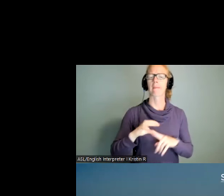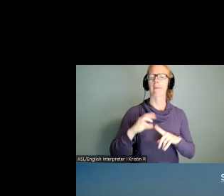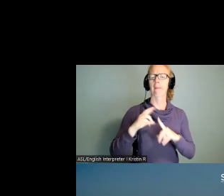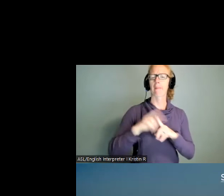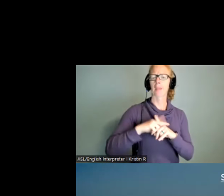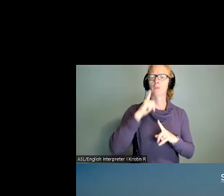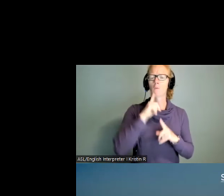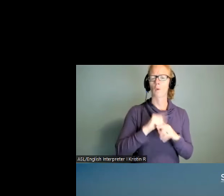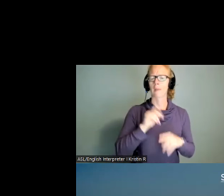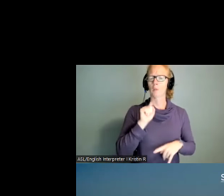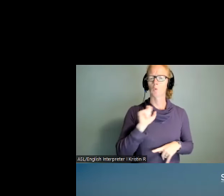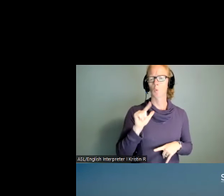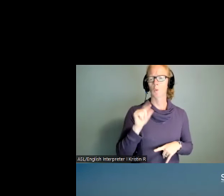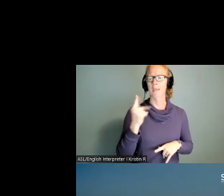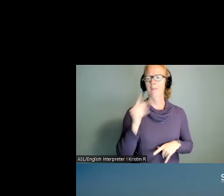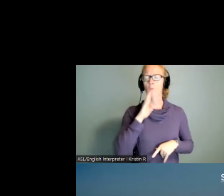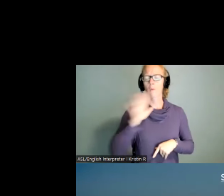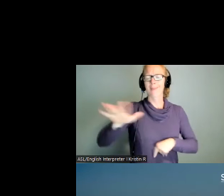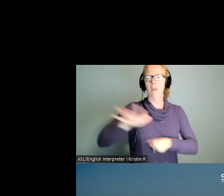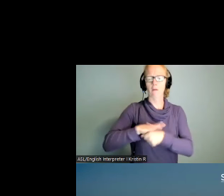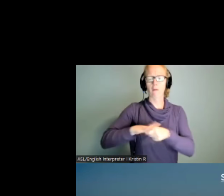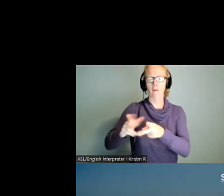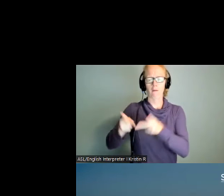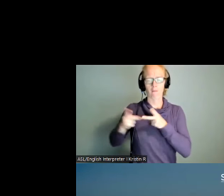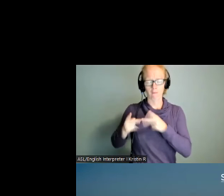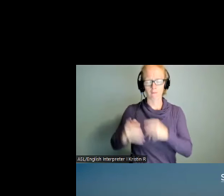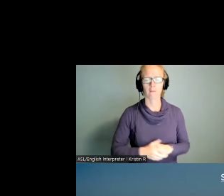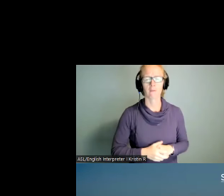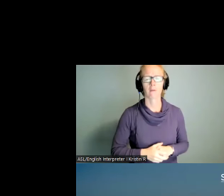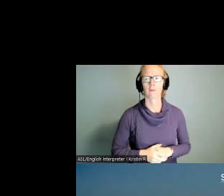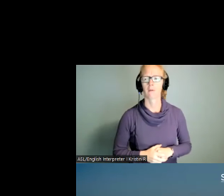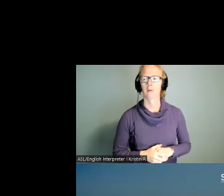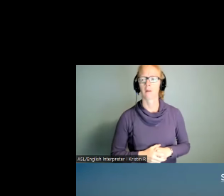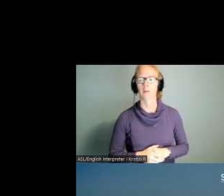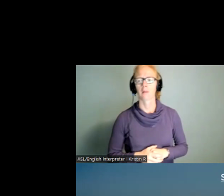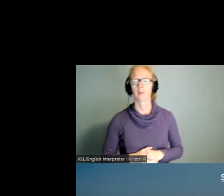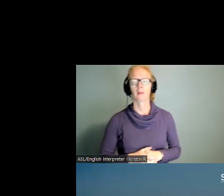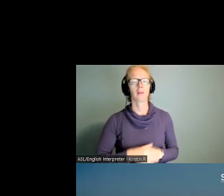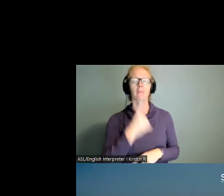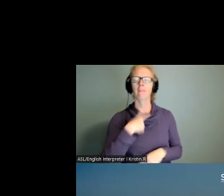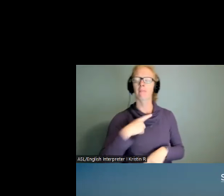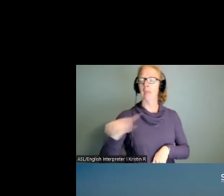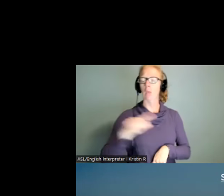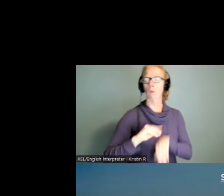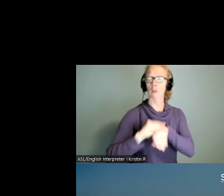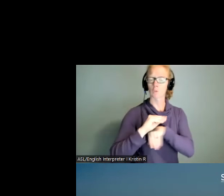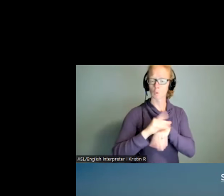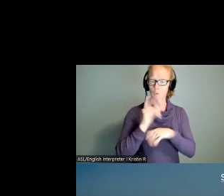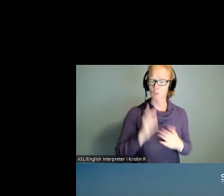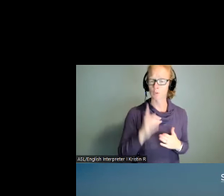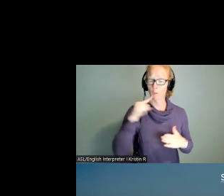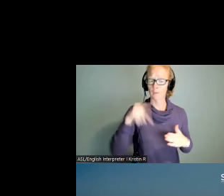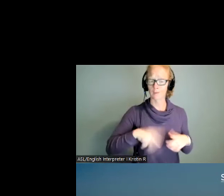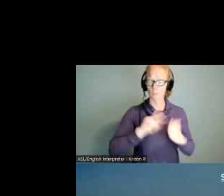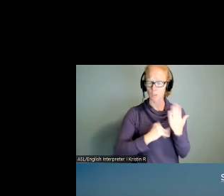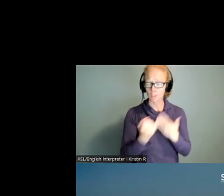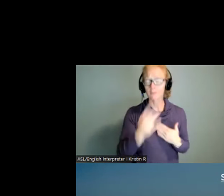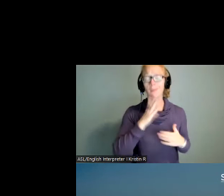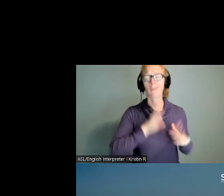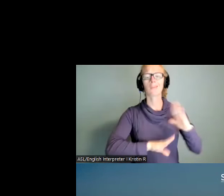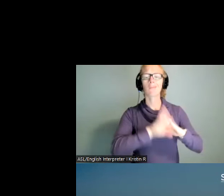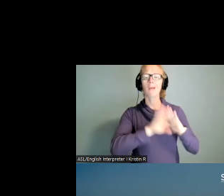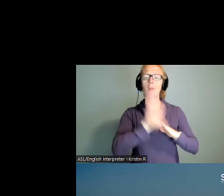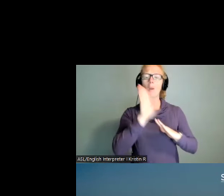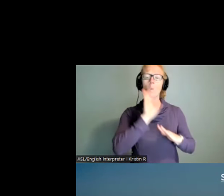toolkit in their subregion. Studio 111 and Dudek served as consultants on this project, and its development also